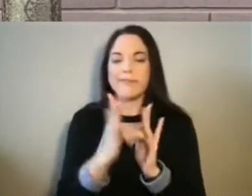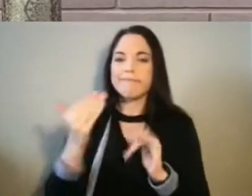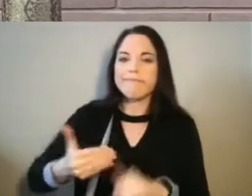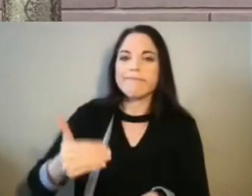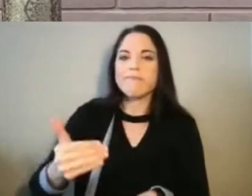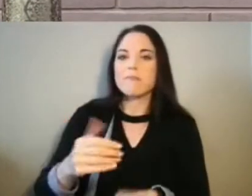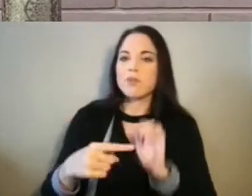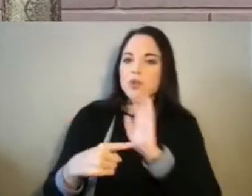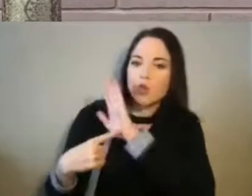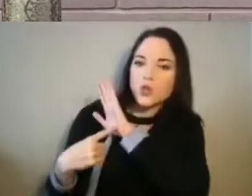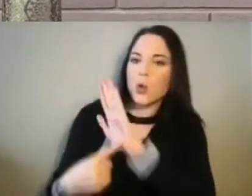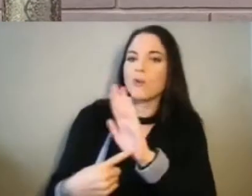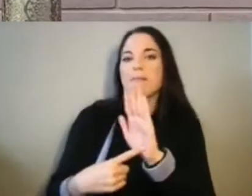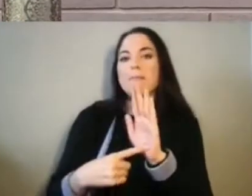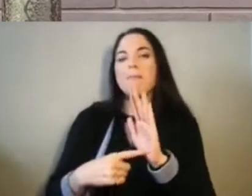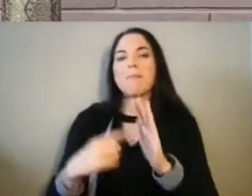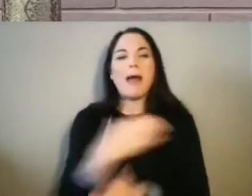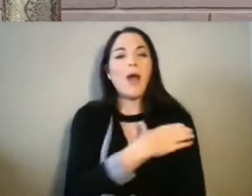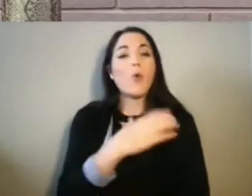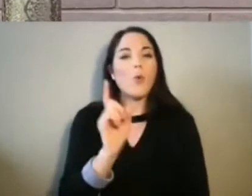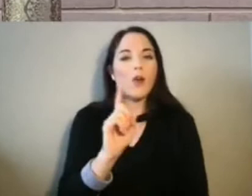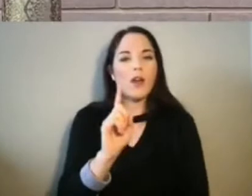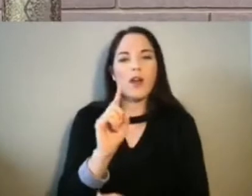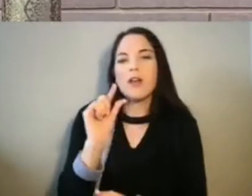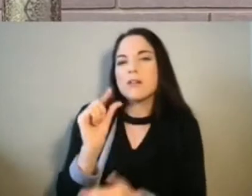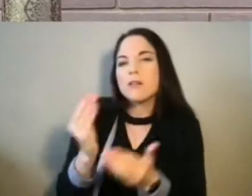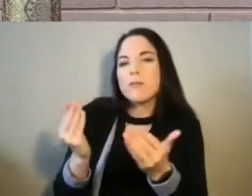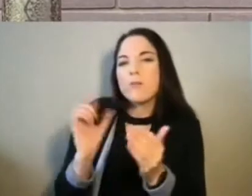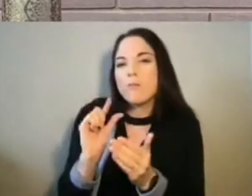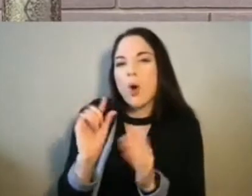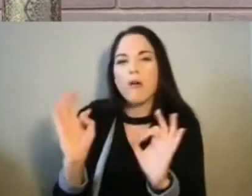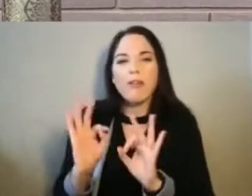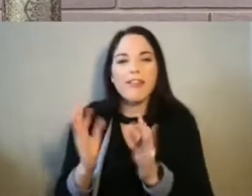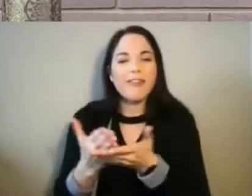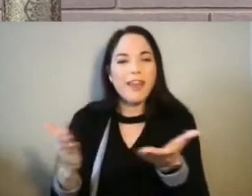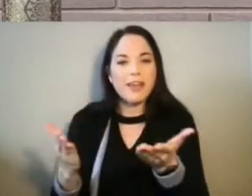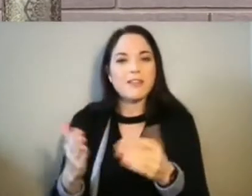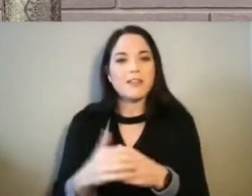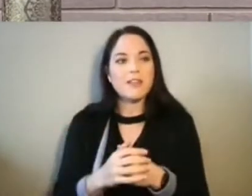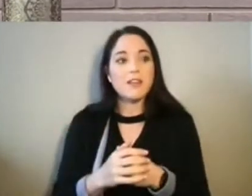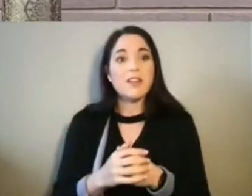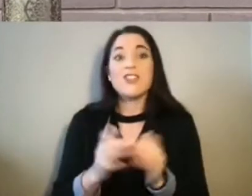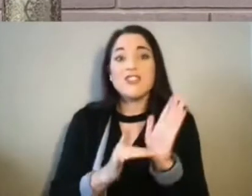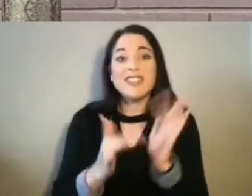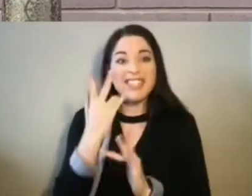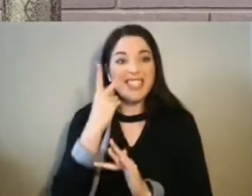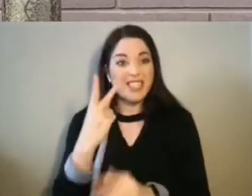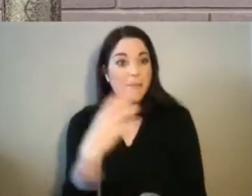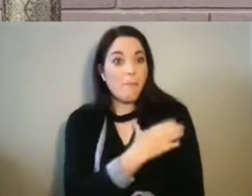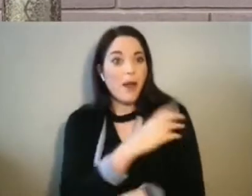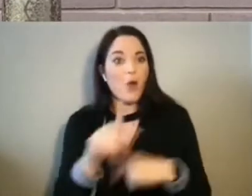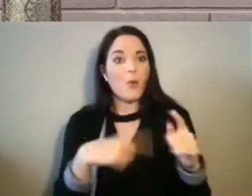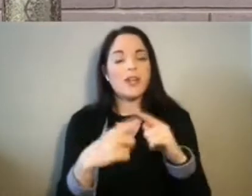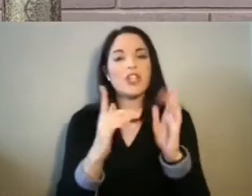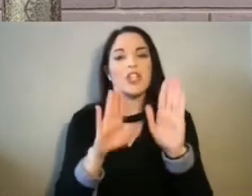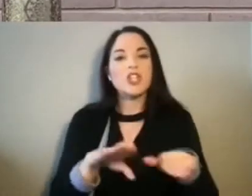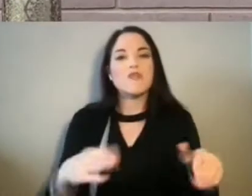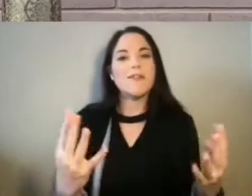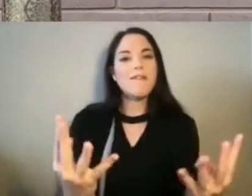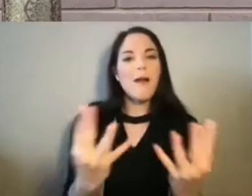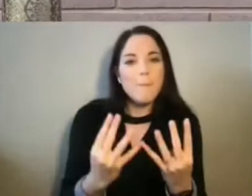beyond borders. In contrast to the teachings of Jesus, we so often